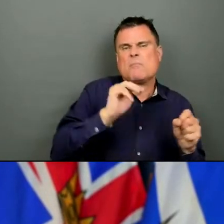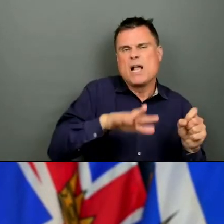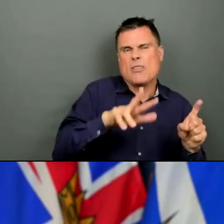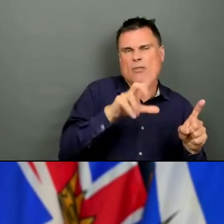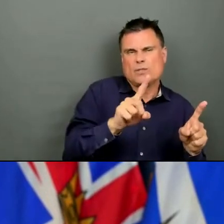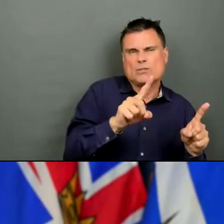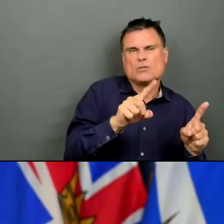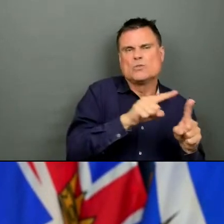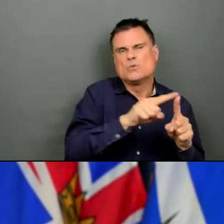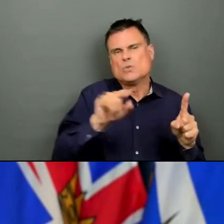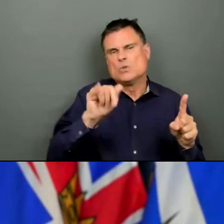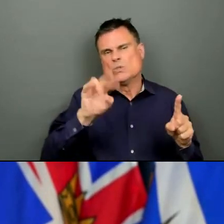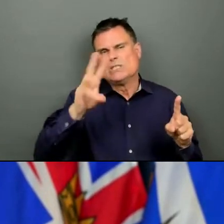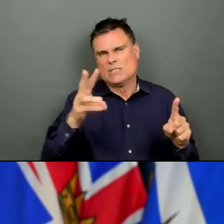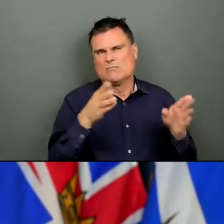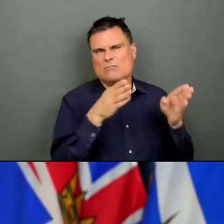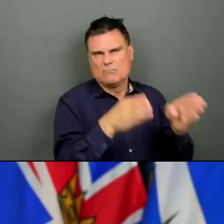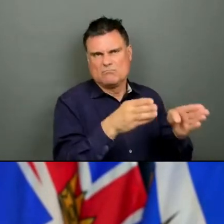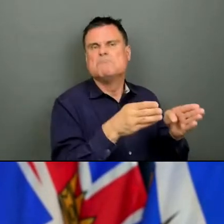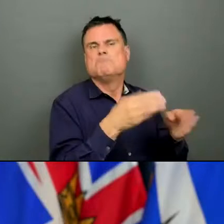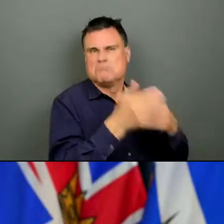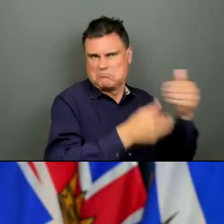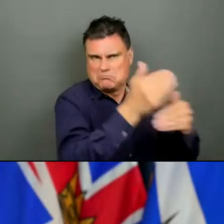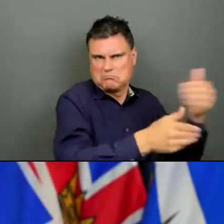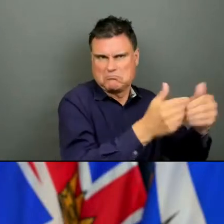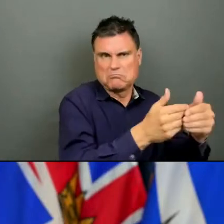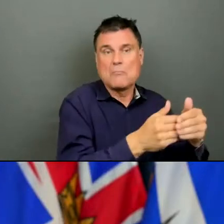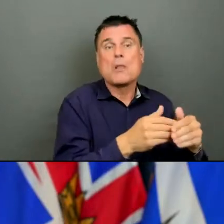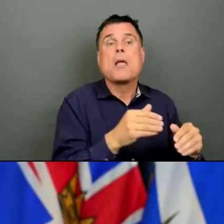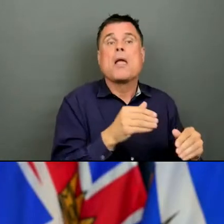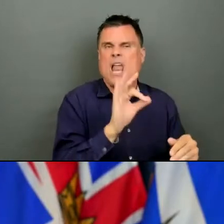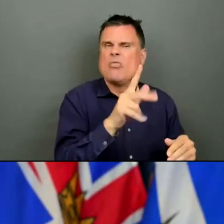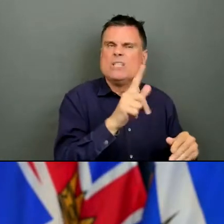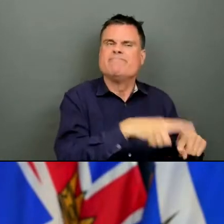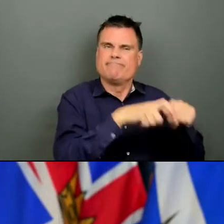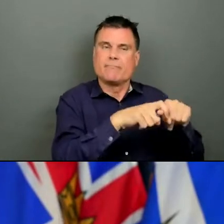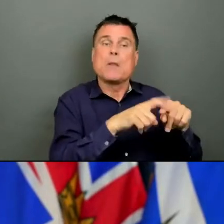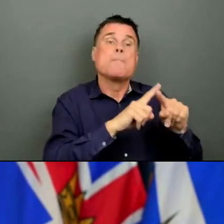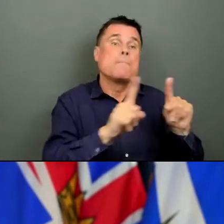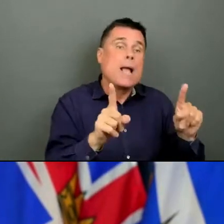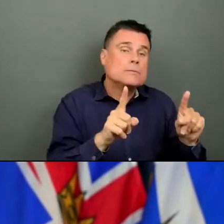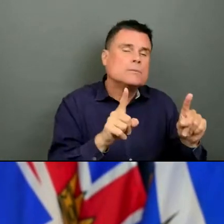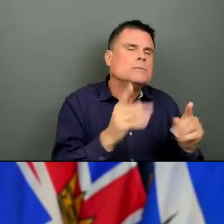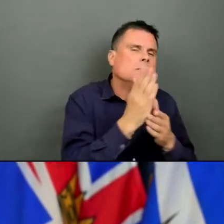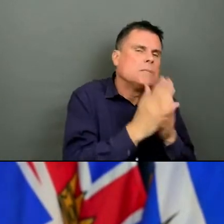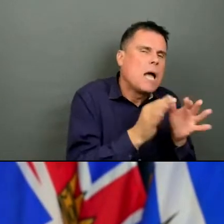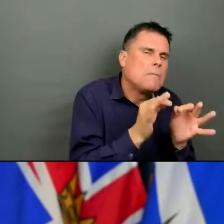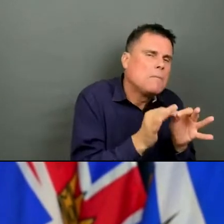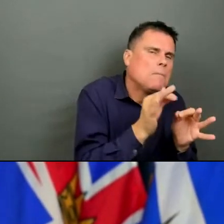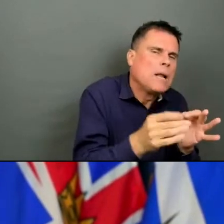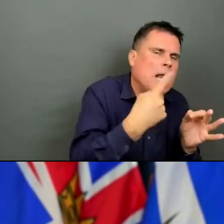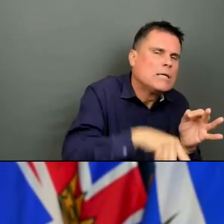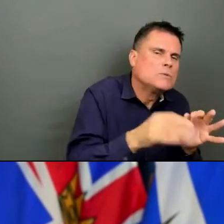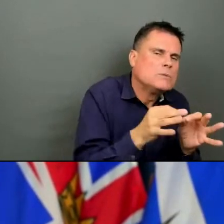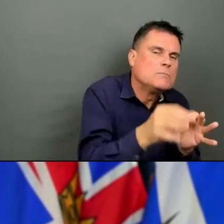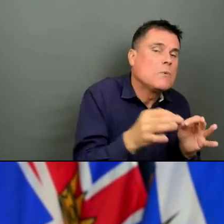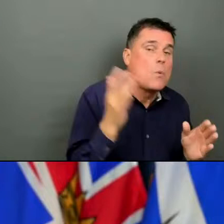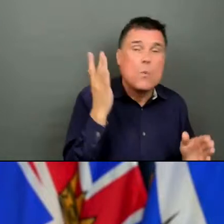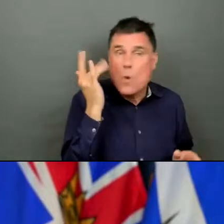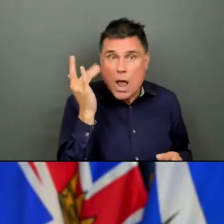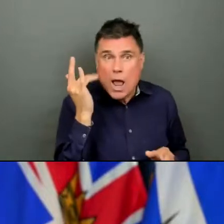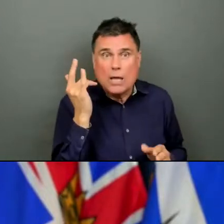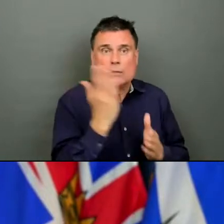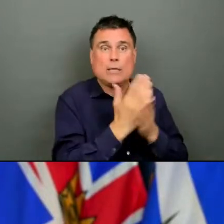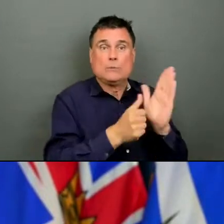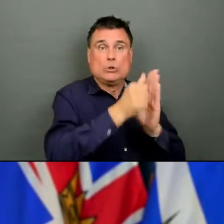6th. That said, well, we expect that we will report a small number of further postponements next week because some surgeries were shifted to balance